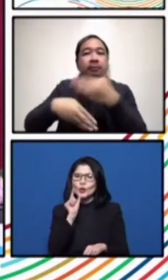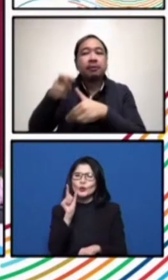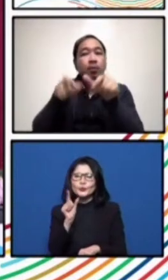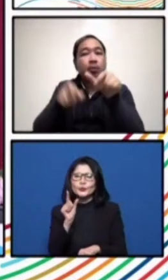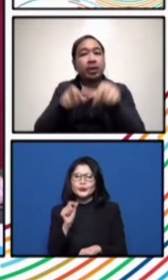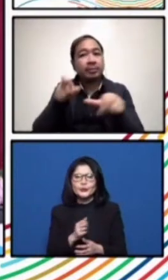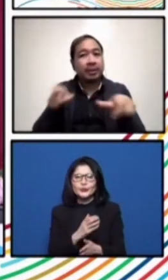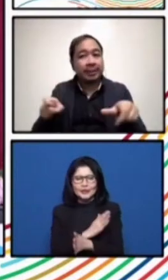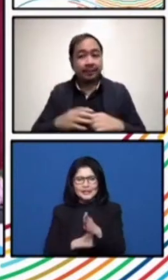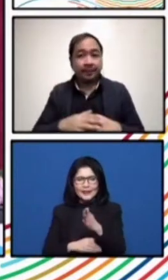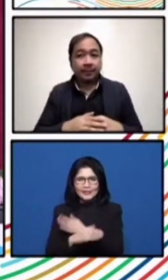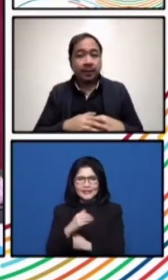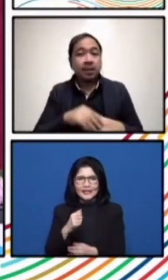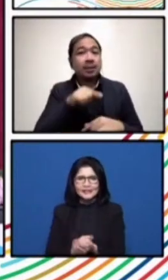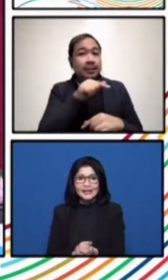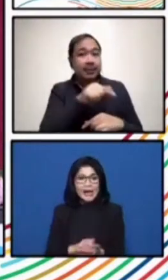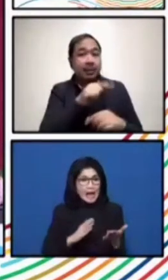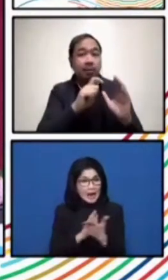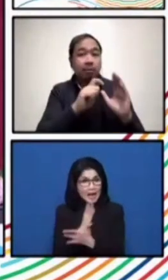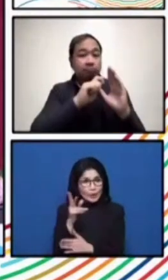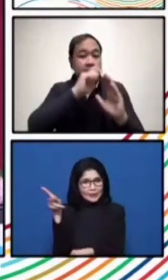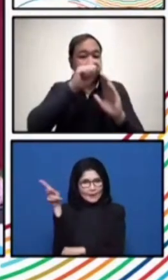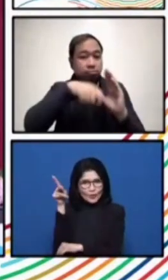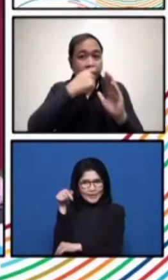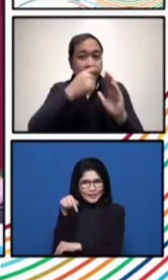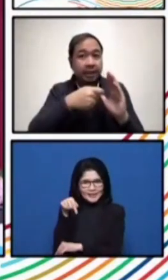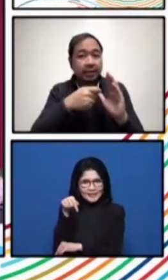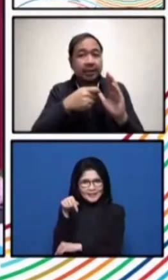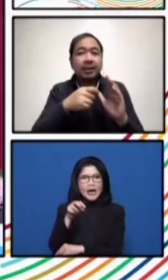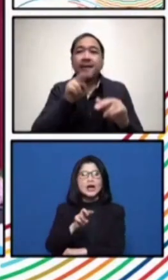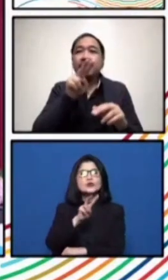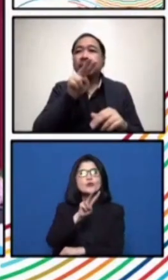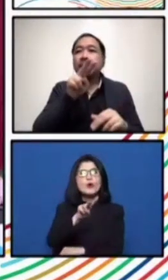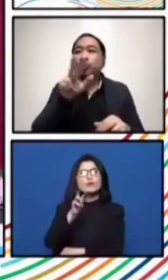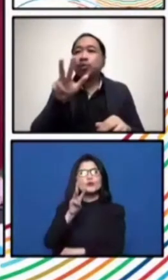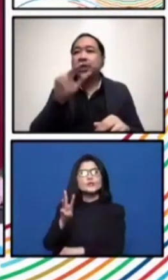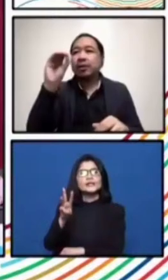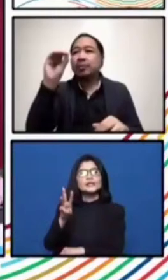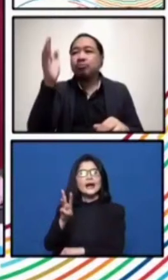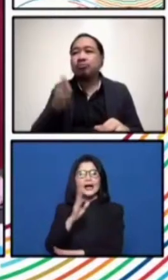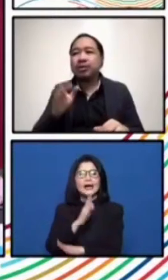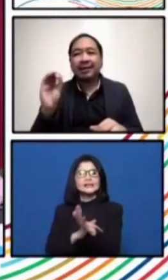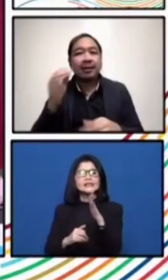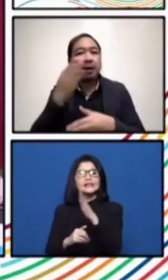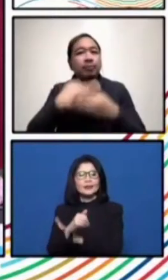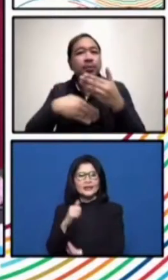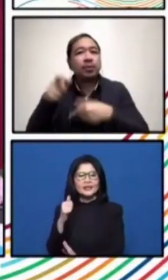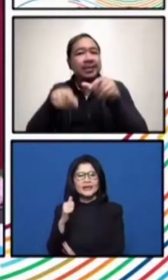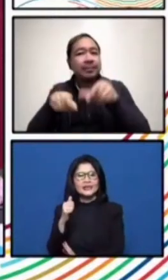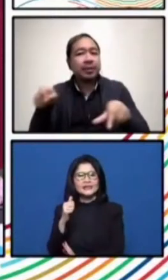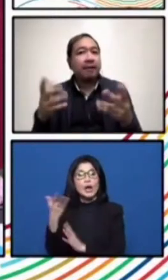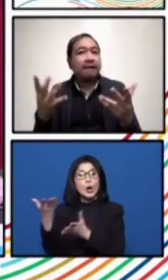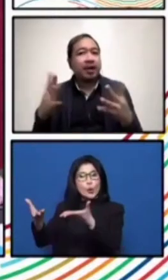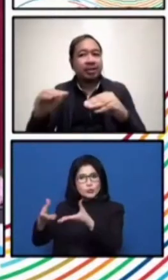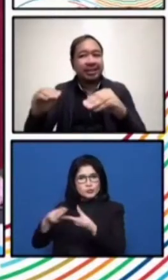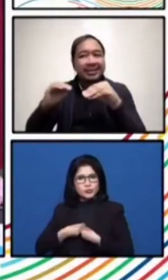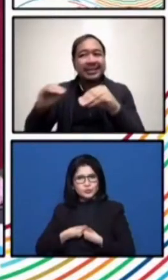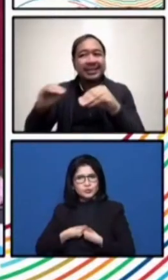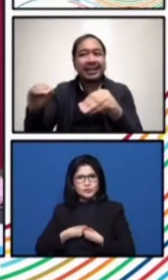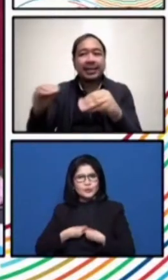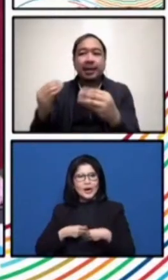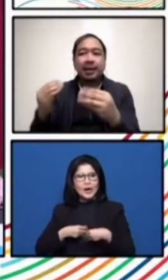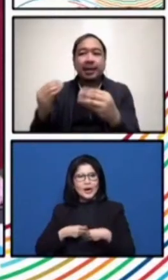through this project 23 persons with disability receive training online on web accessibility